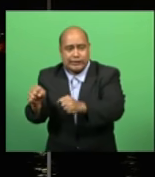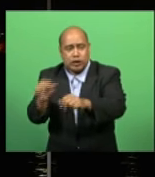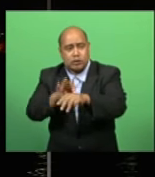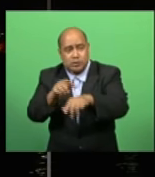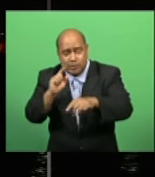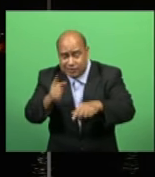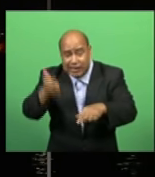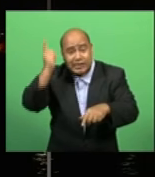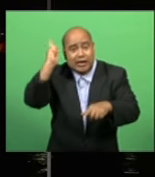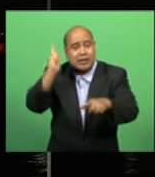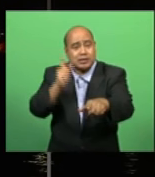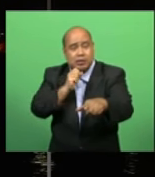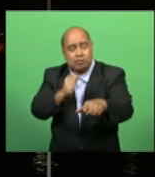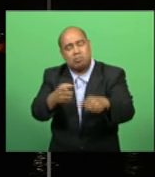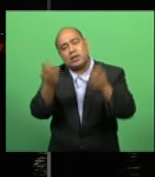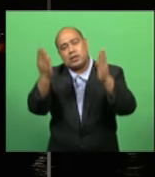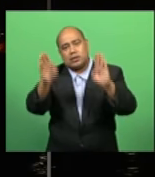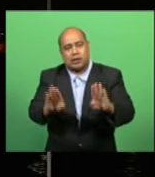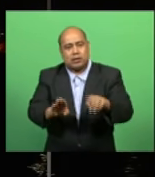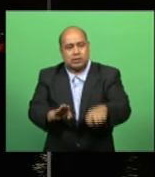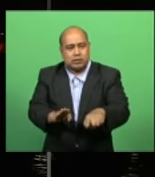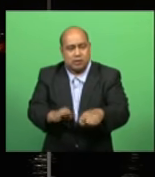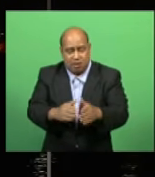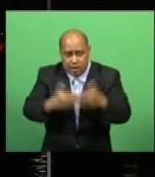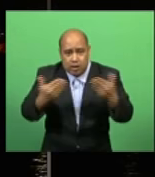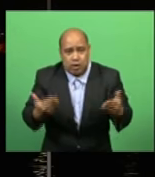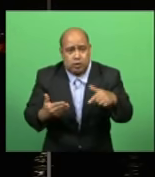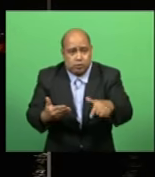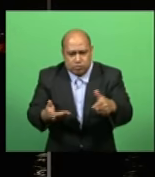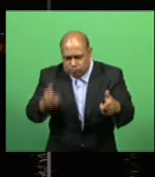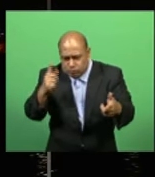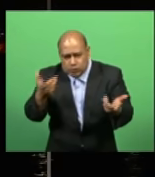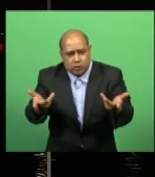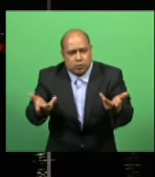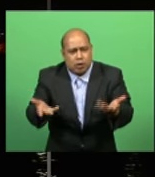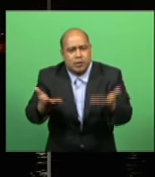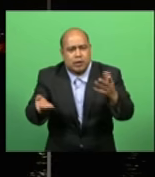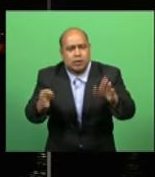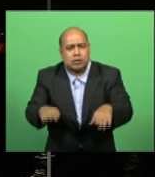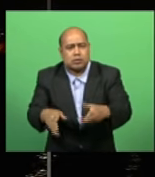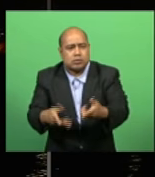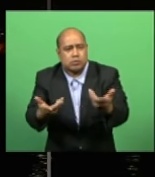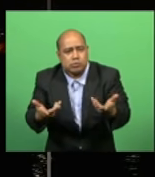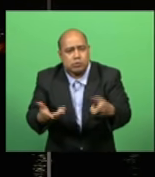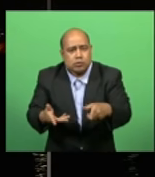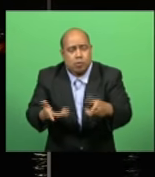morning. The road death toll stands at 9 compared to 19 for the same period last year.